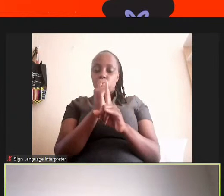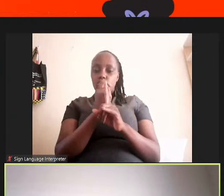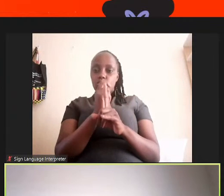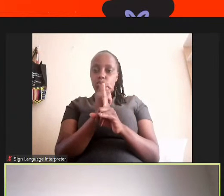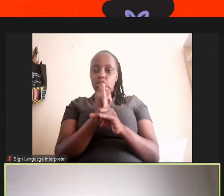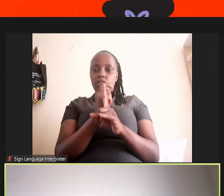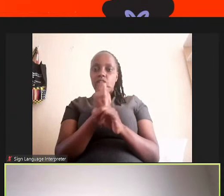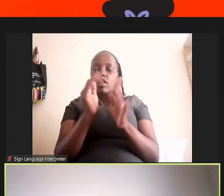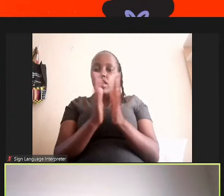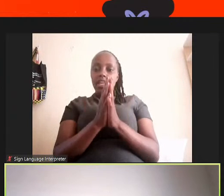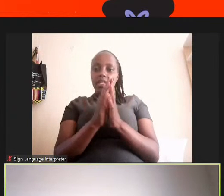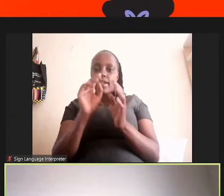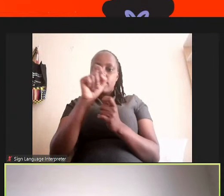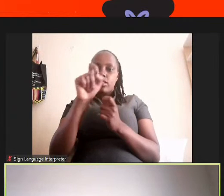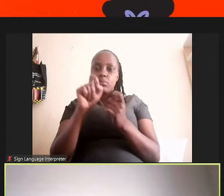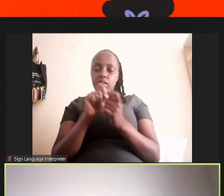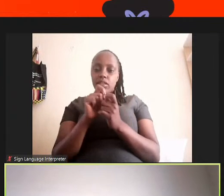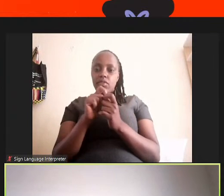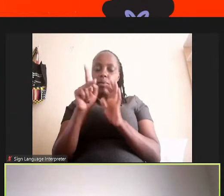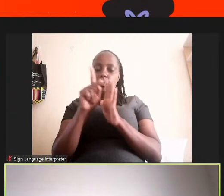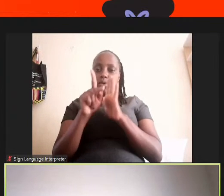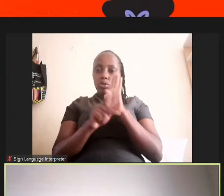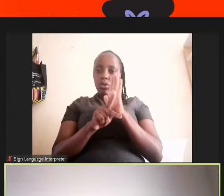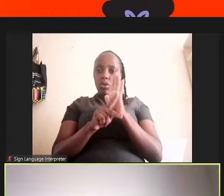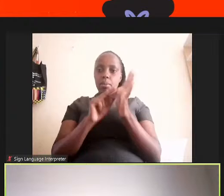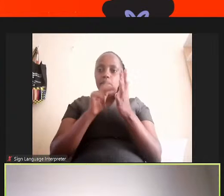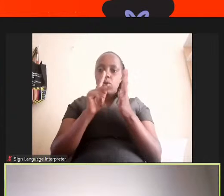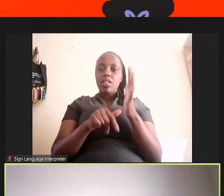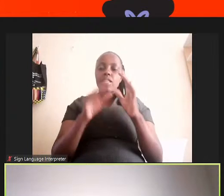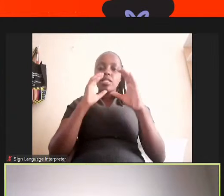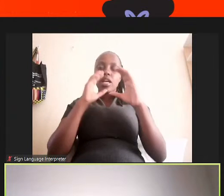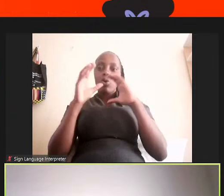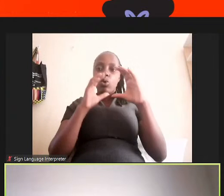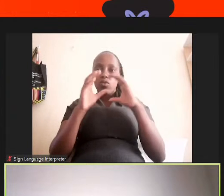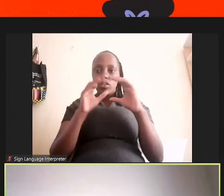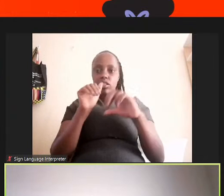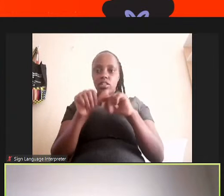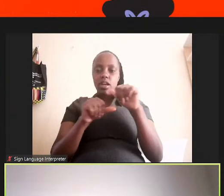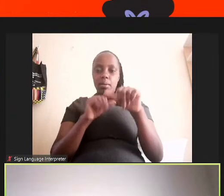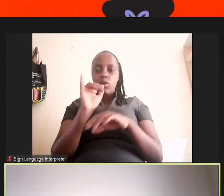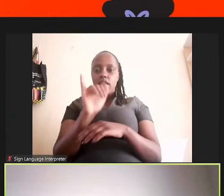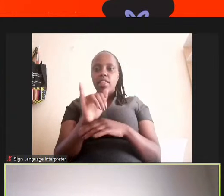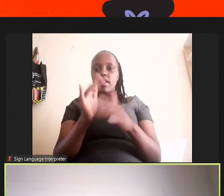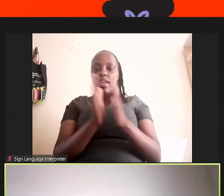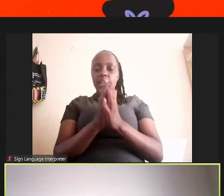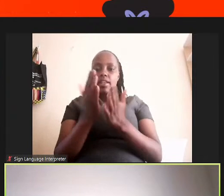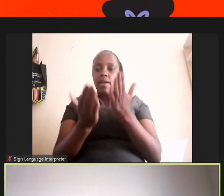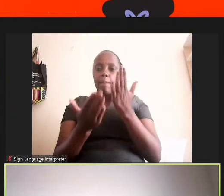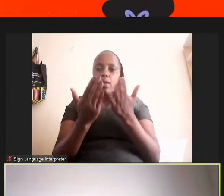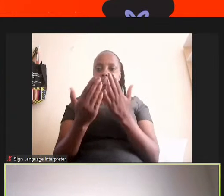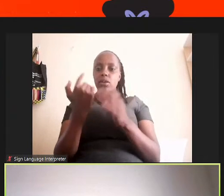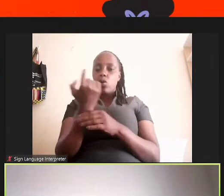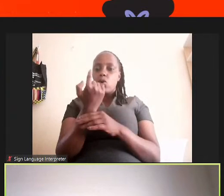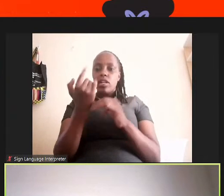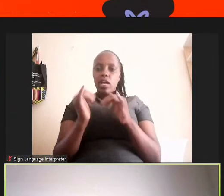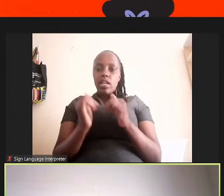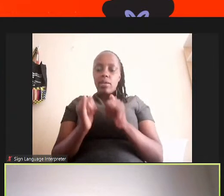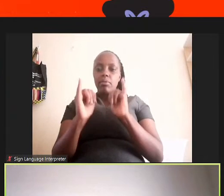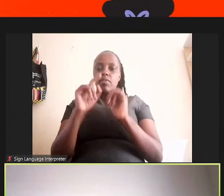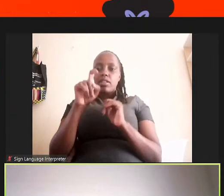certain protocol. So those are some of the conversations around that. Or perhaps it's just an implementation issue